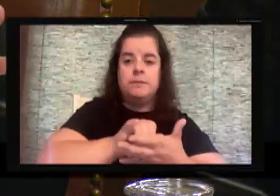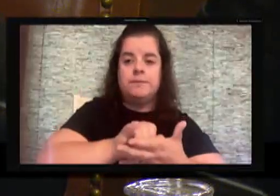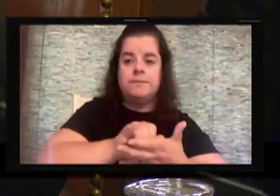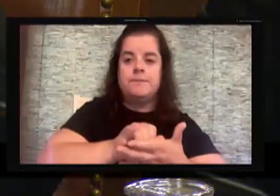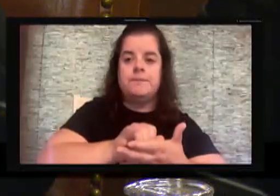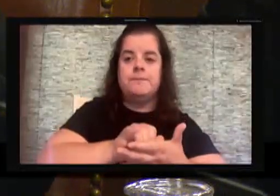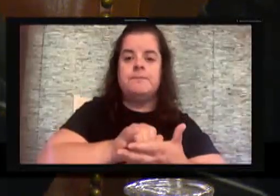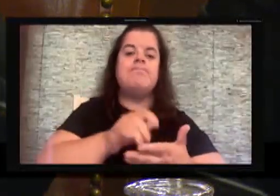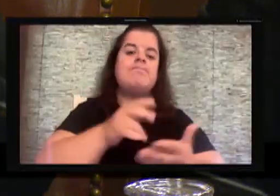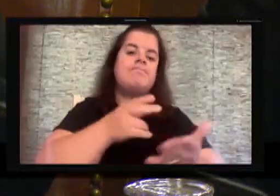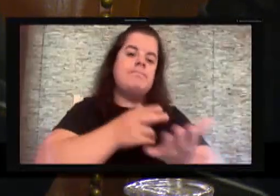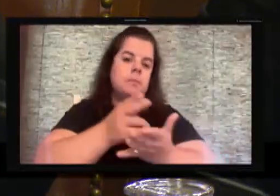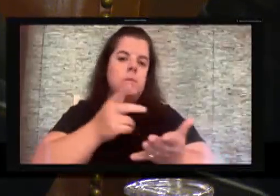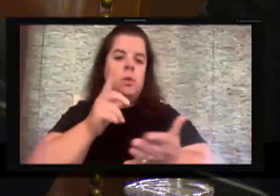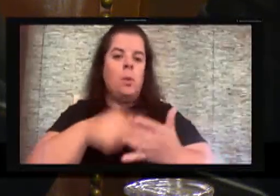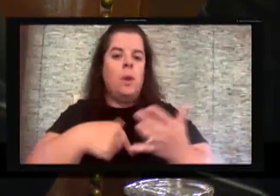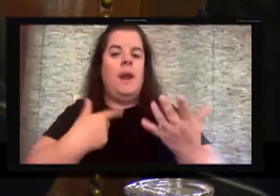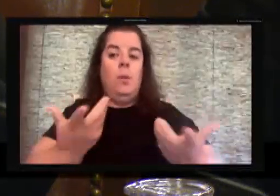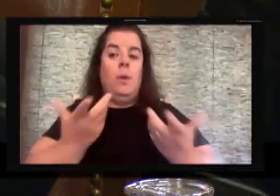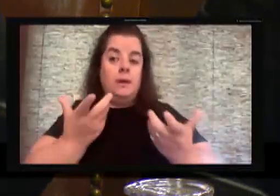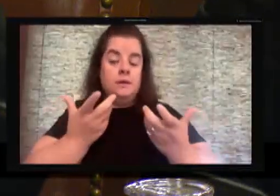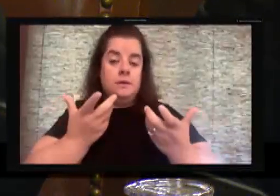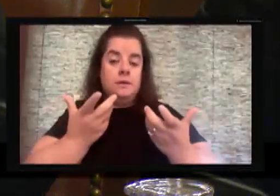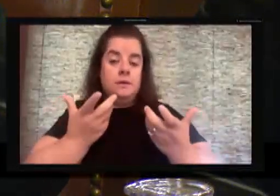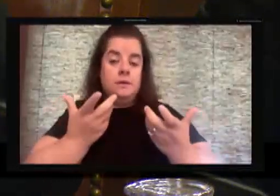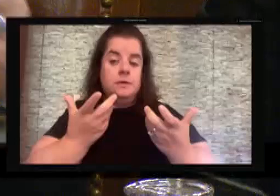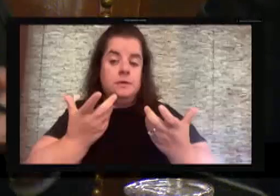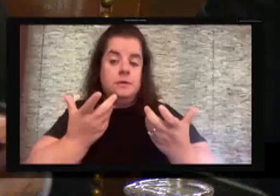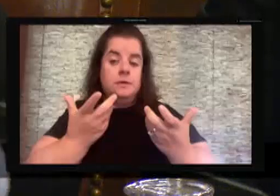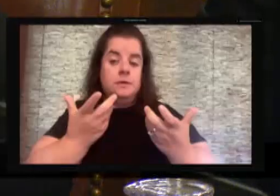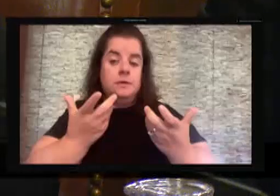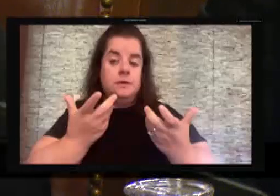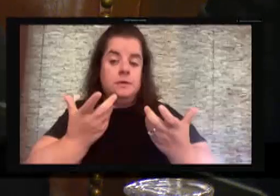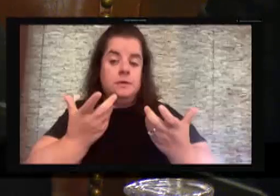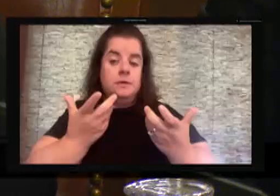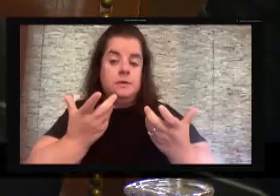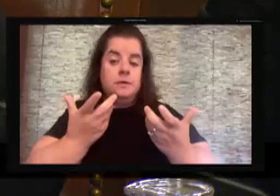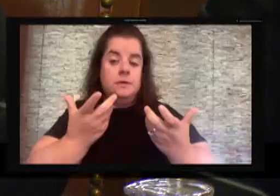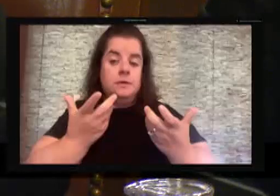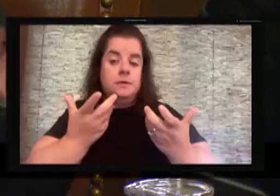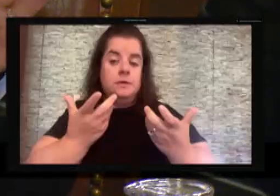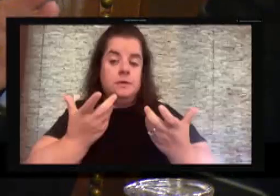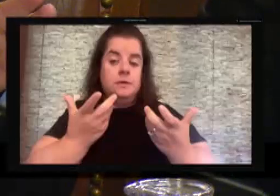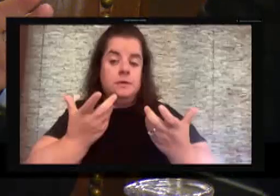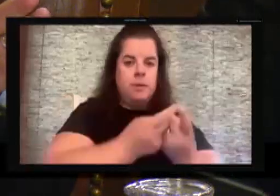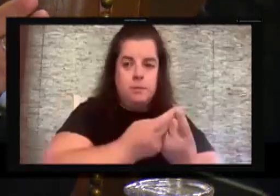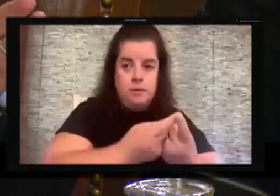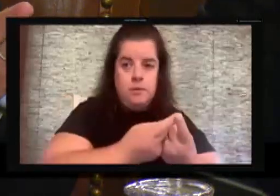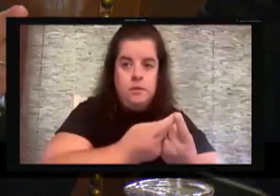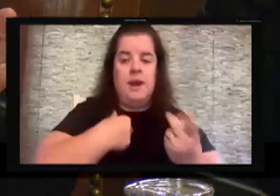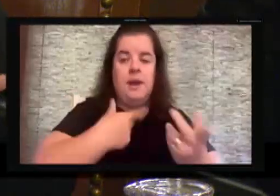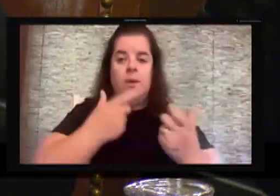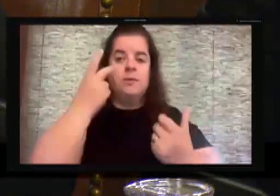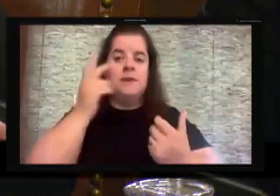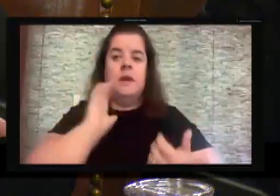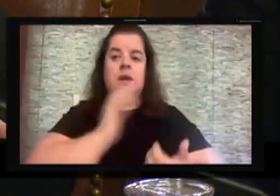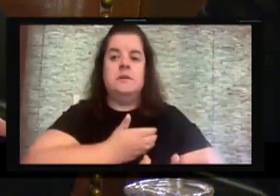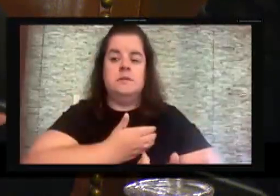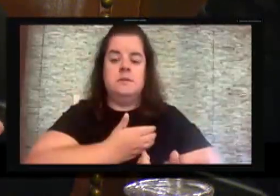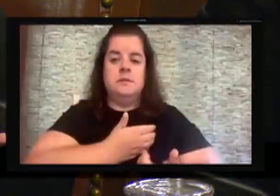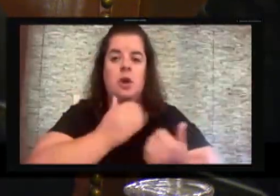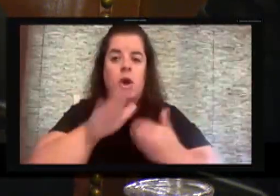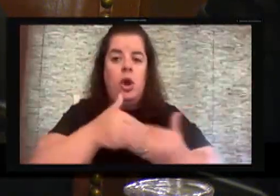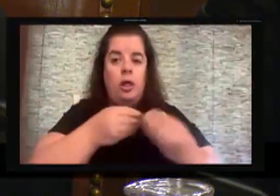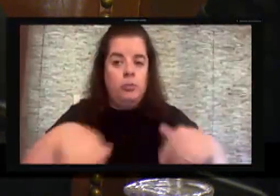land bank, but I would love for everything to go through this department, mm-hmm. and I would like to see us give all these properties for a dollar to